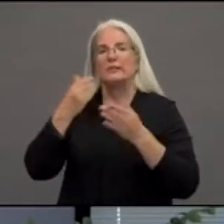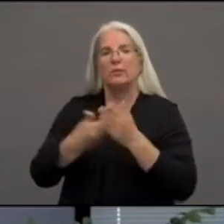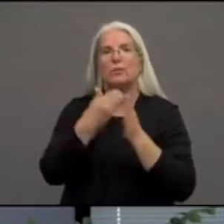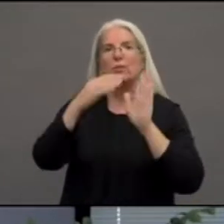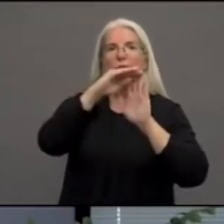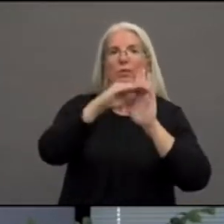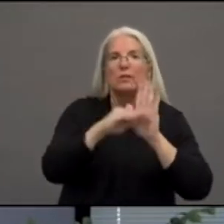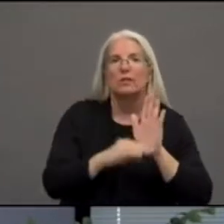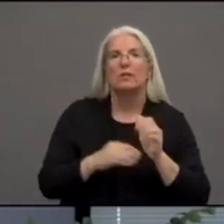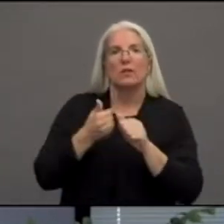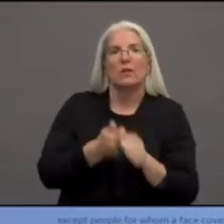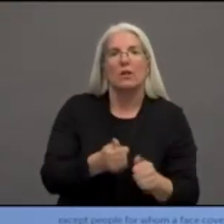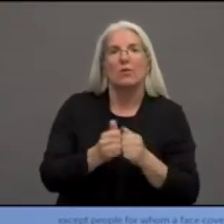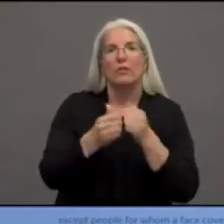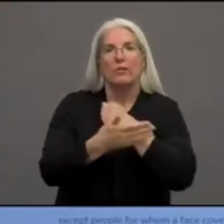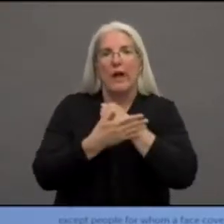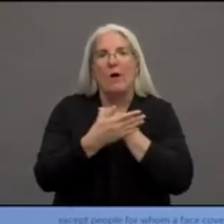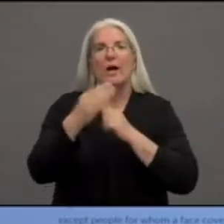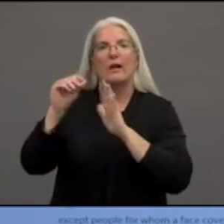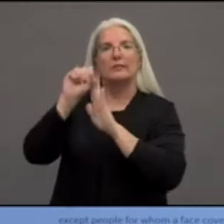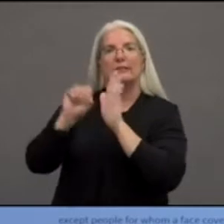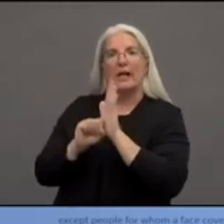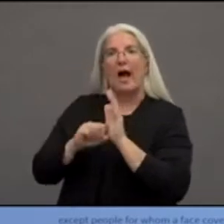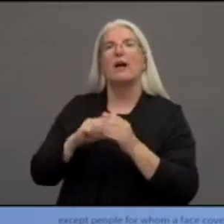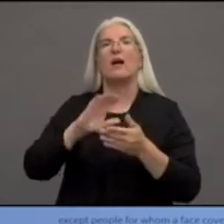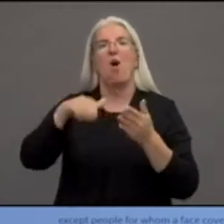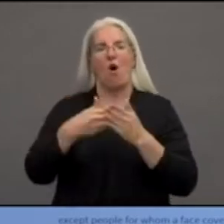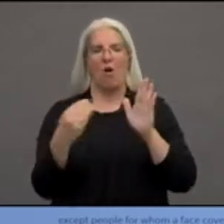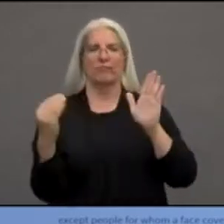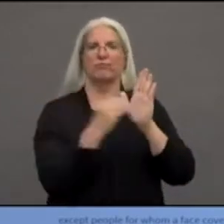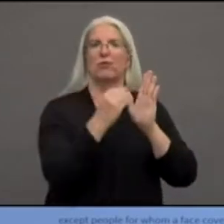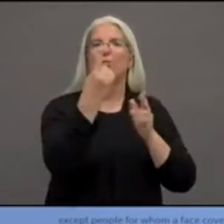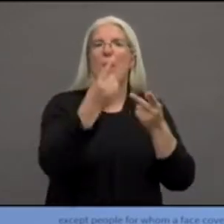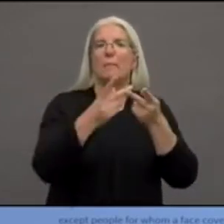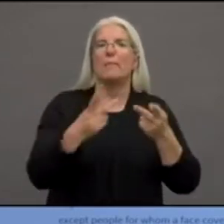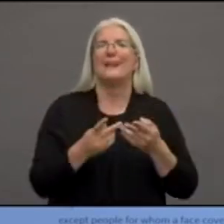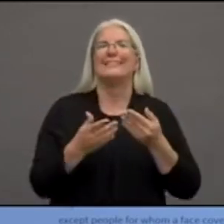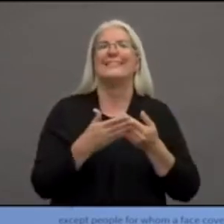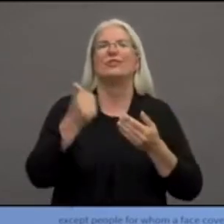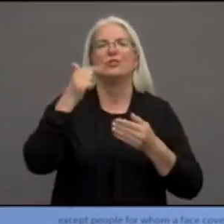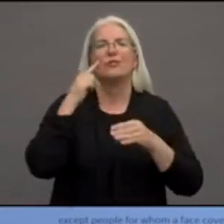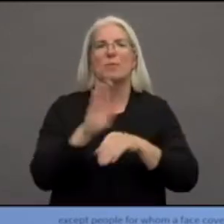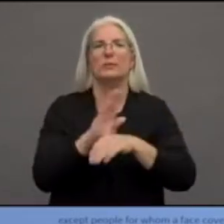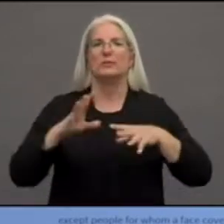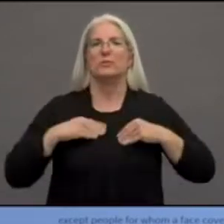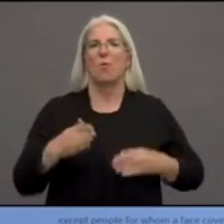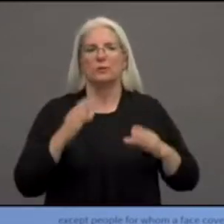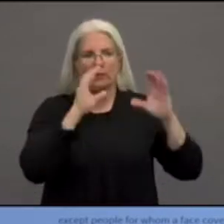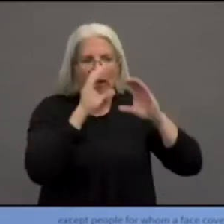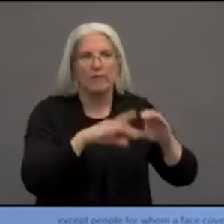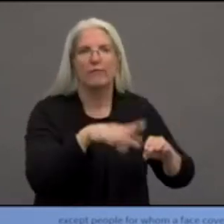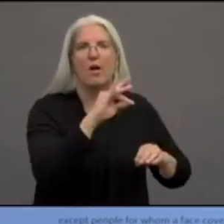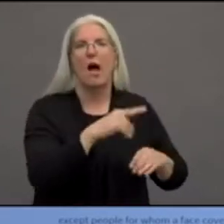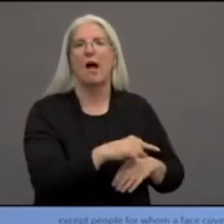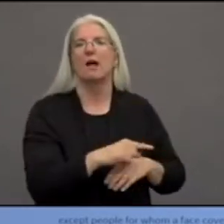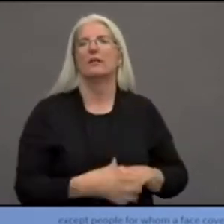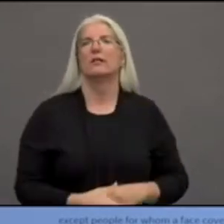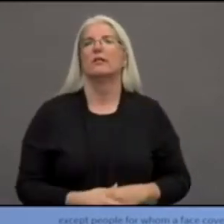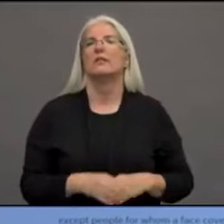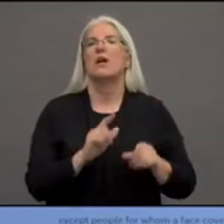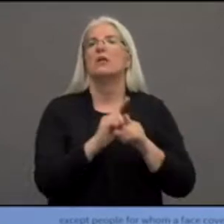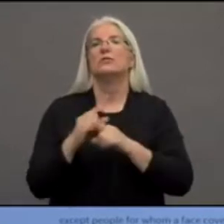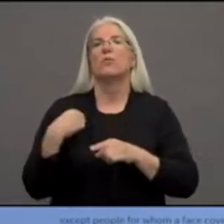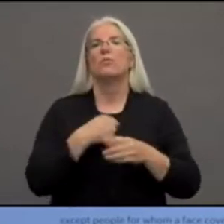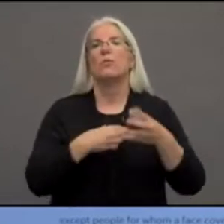orders, and put them all in one location to help make it easier for business owners. We also compiled some links to very